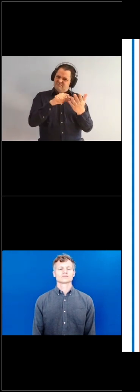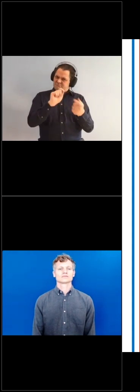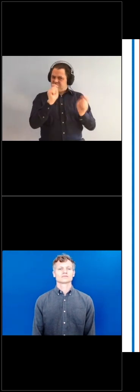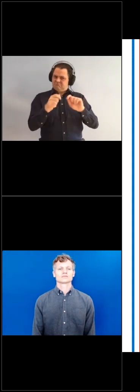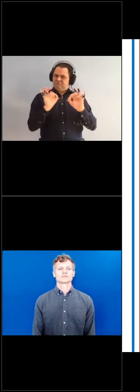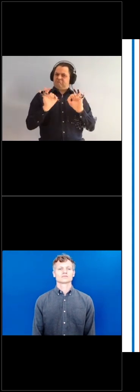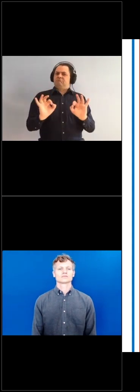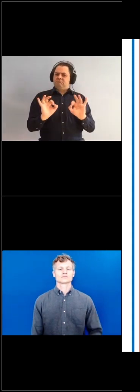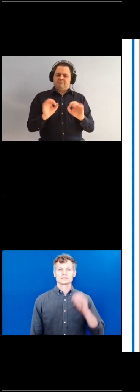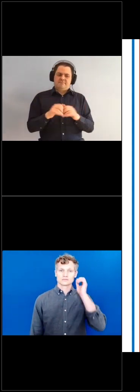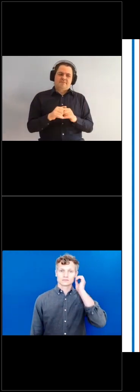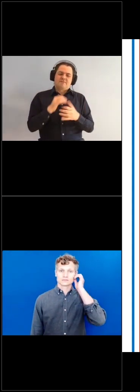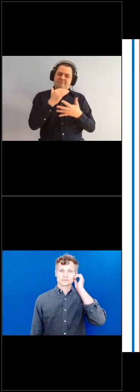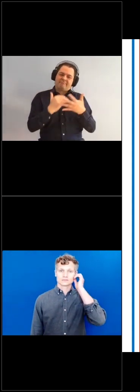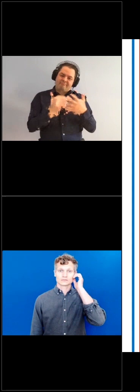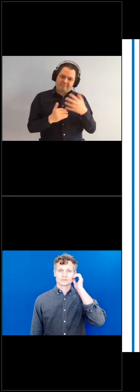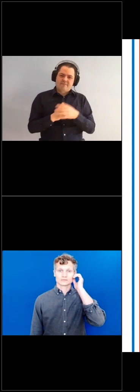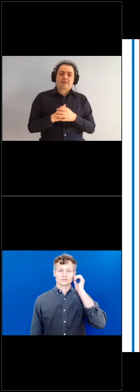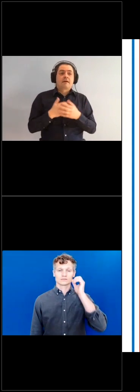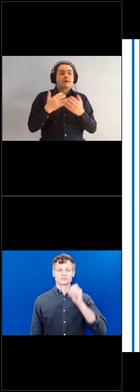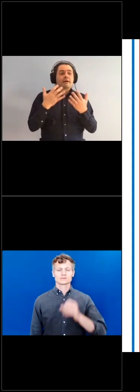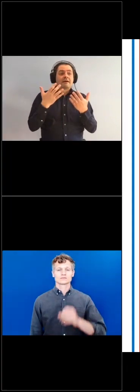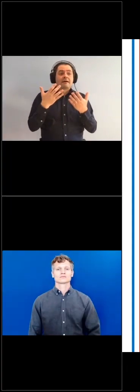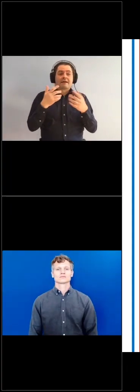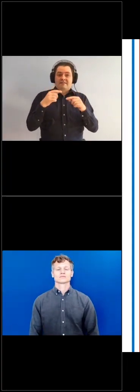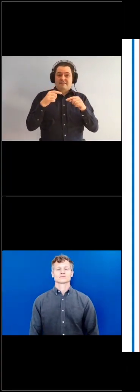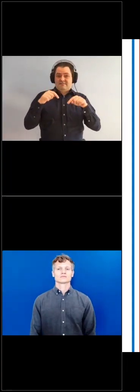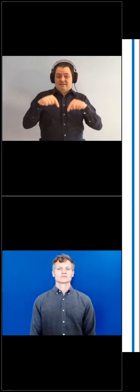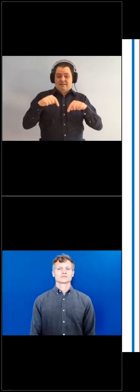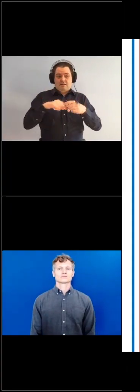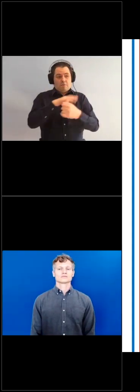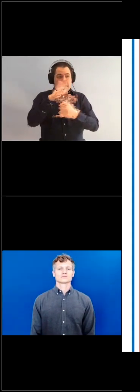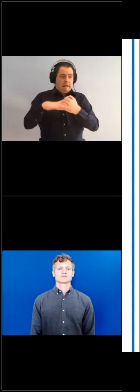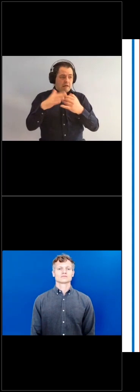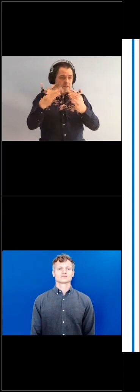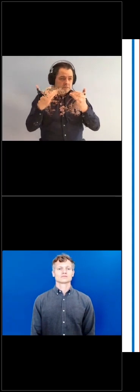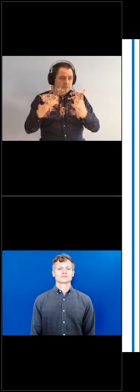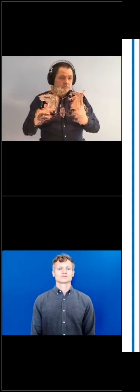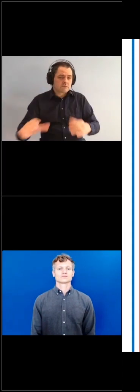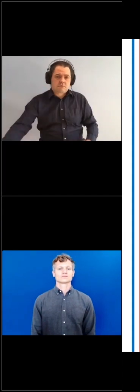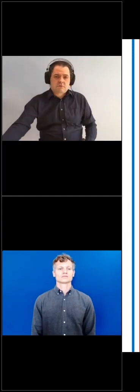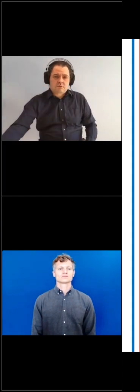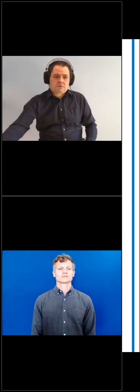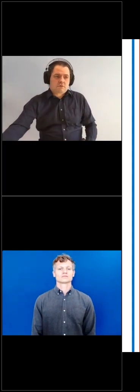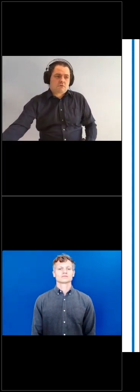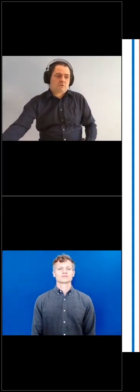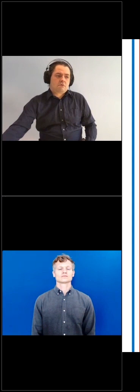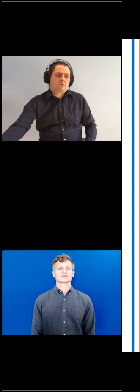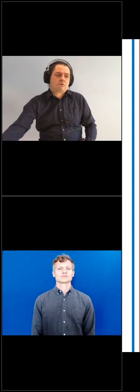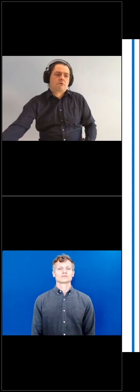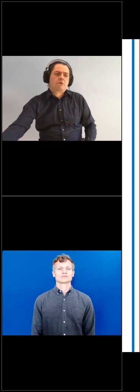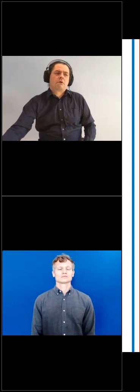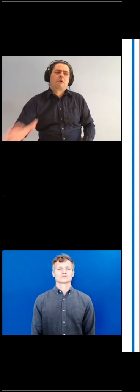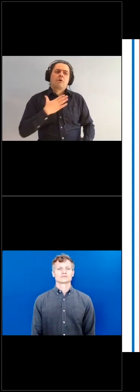not least, we have touched upon it briefly. Next slides. I quickly wanted to highlight